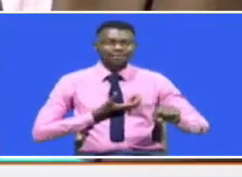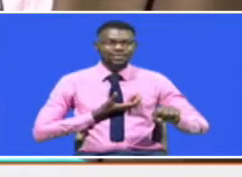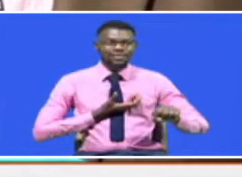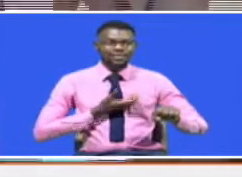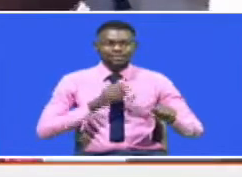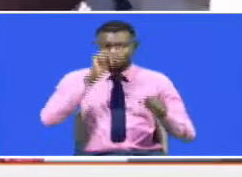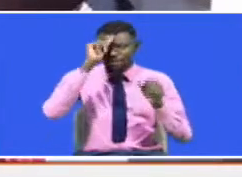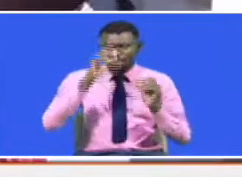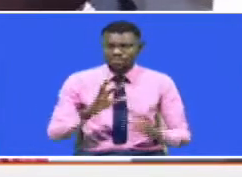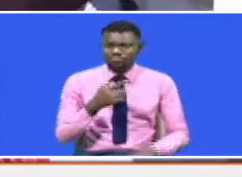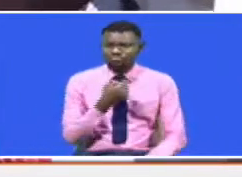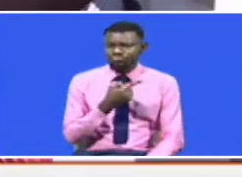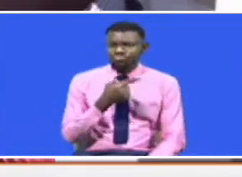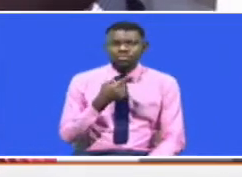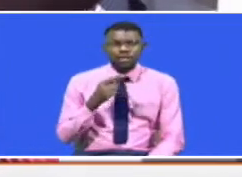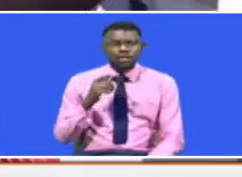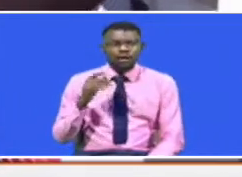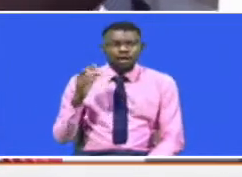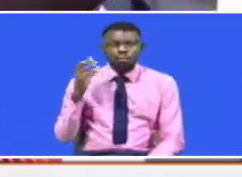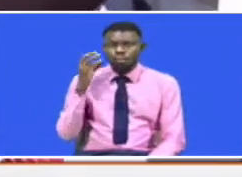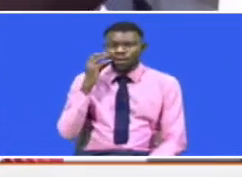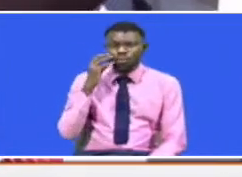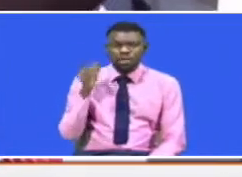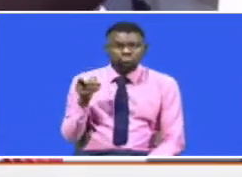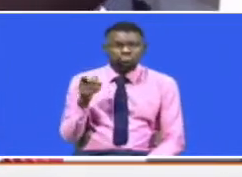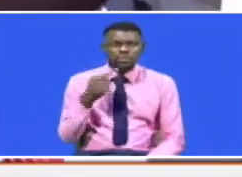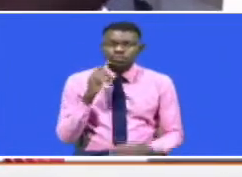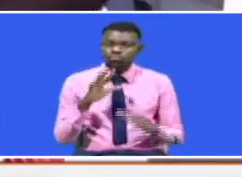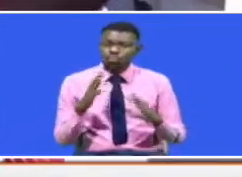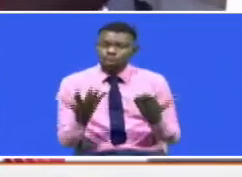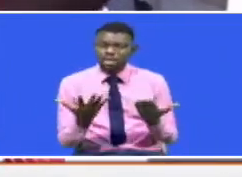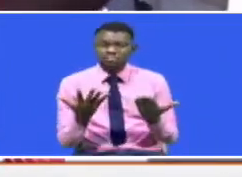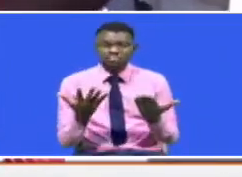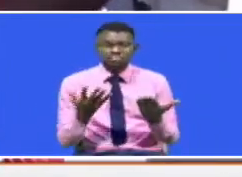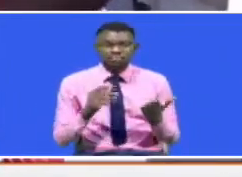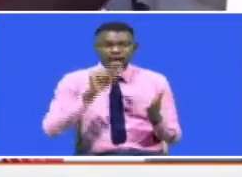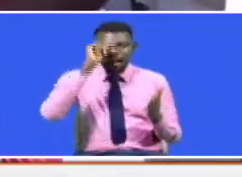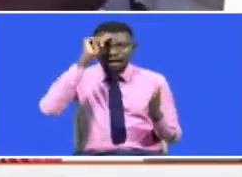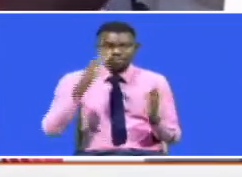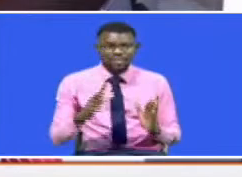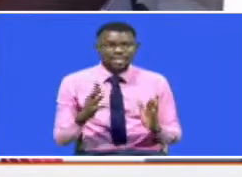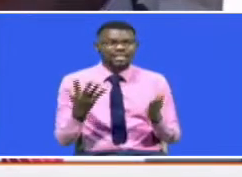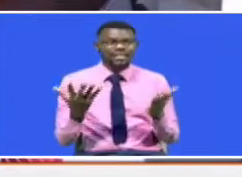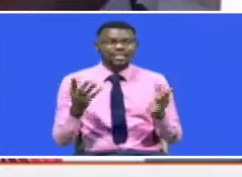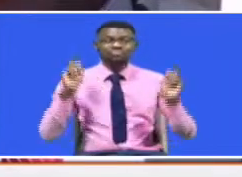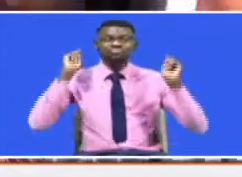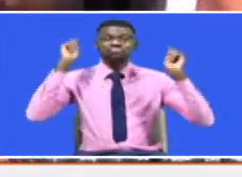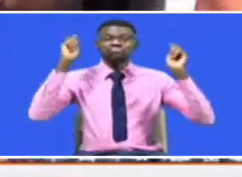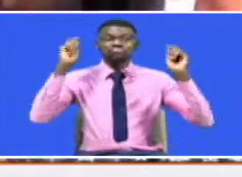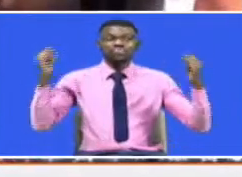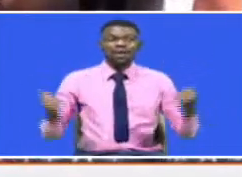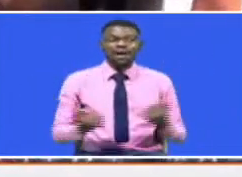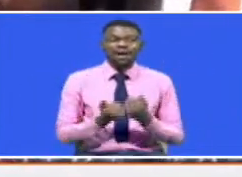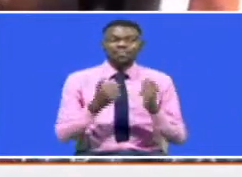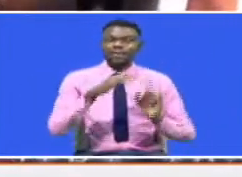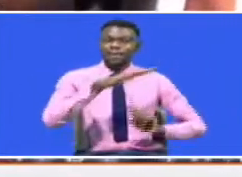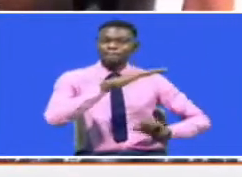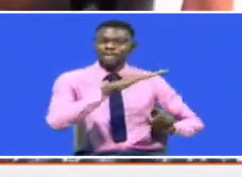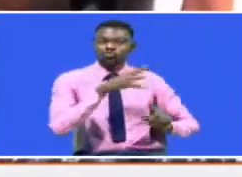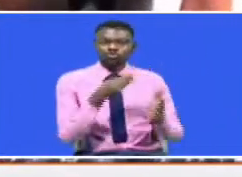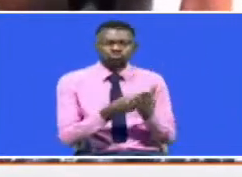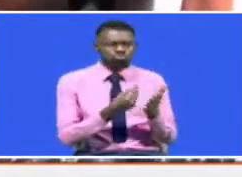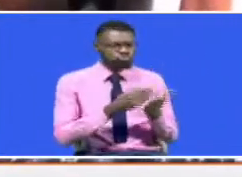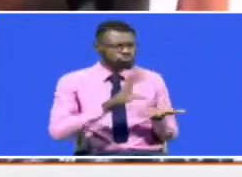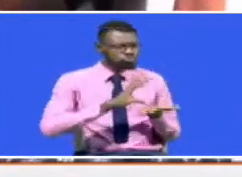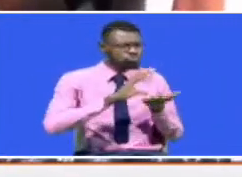Waiguru alinukuliwa akihofia mfumo ugatuzi akisema magavana watagoma iwapo wizara ya fedha haitawapa fedha